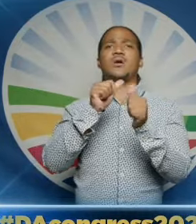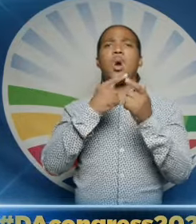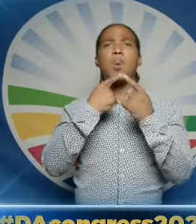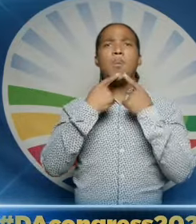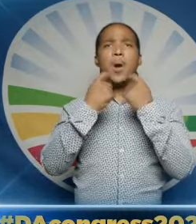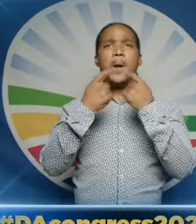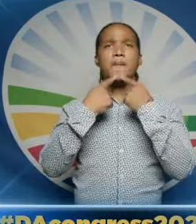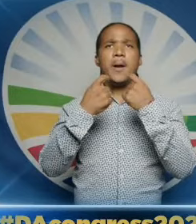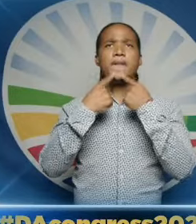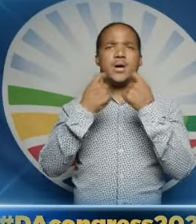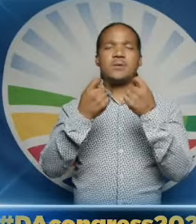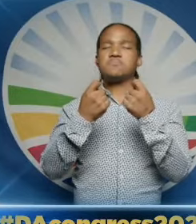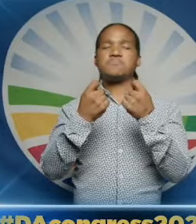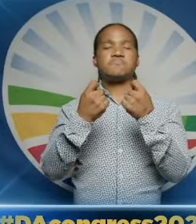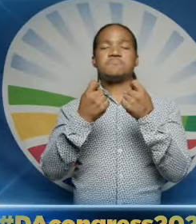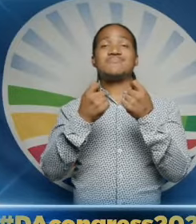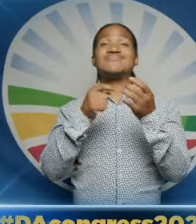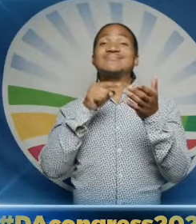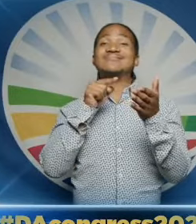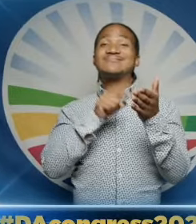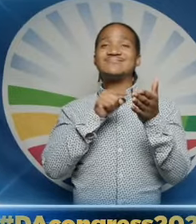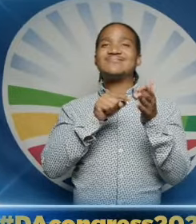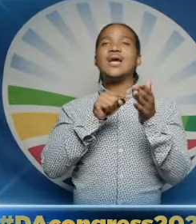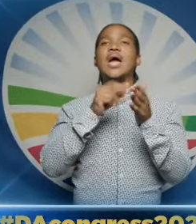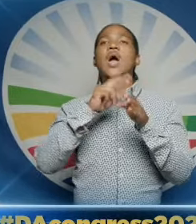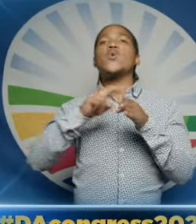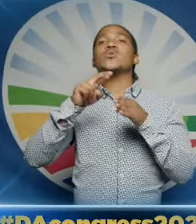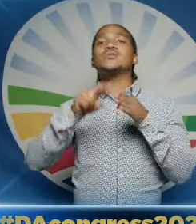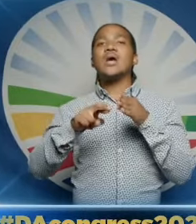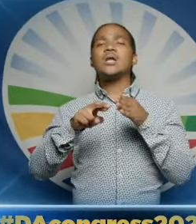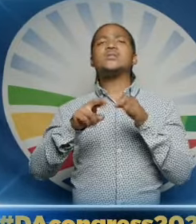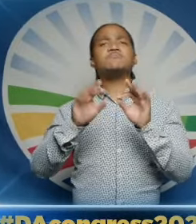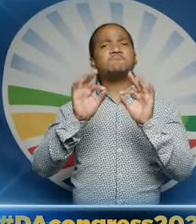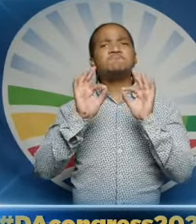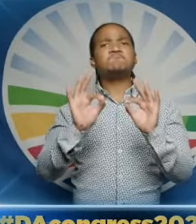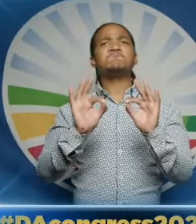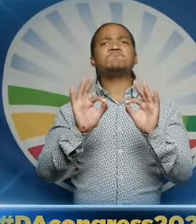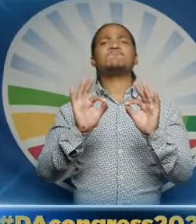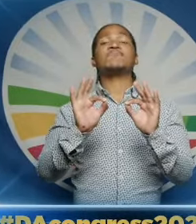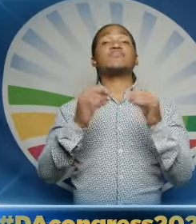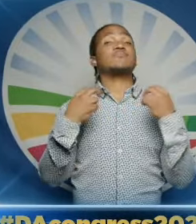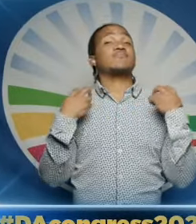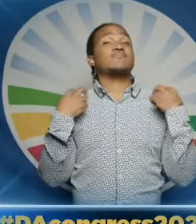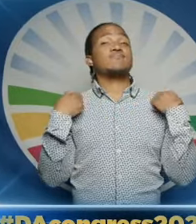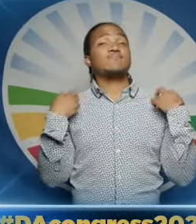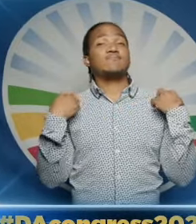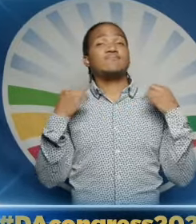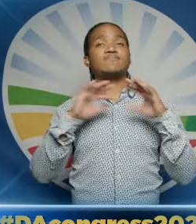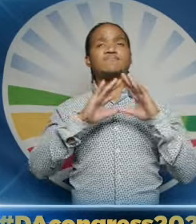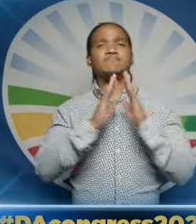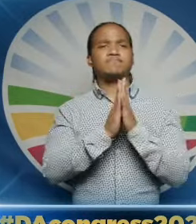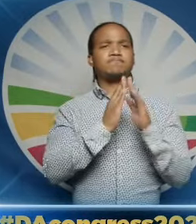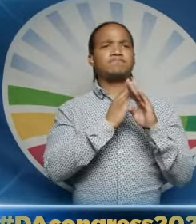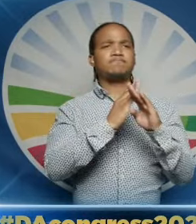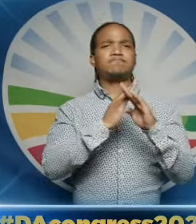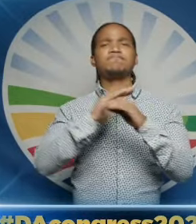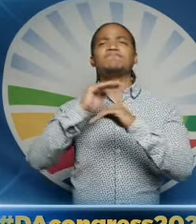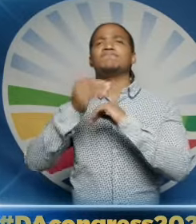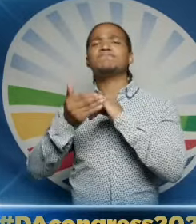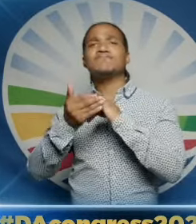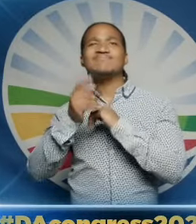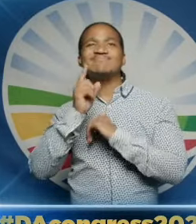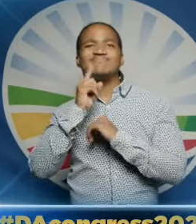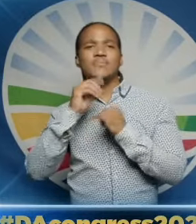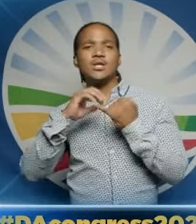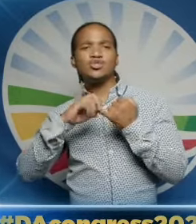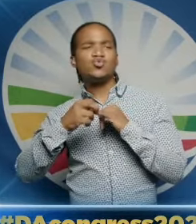want to state very firmly that not only is this voting system as secure as possible from any attempt to hack it,